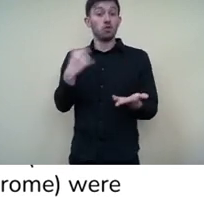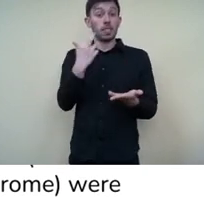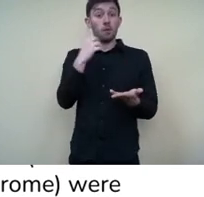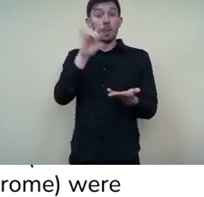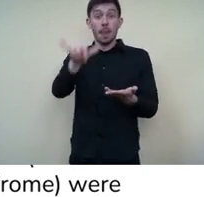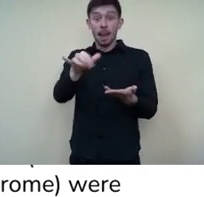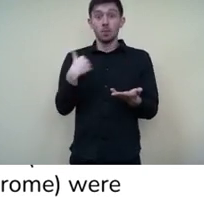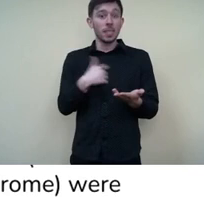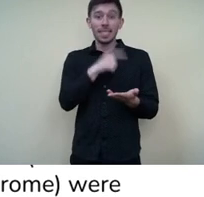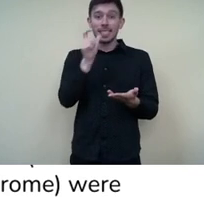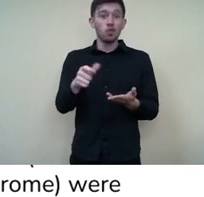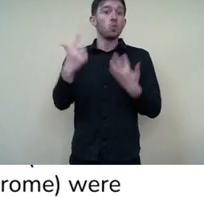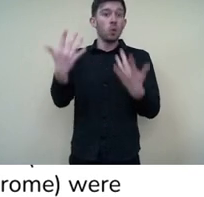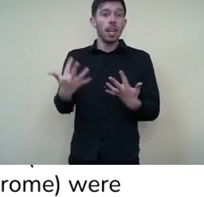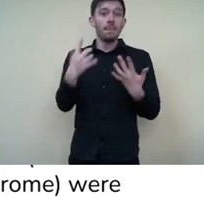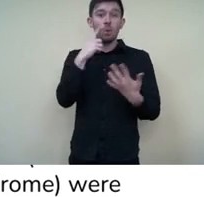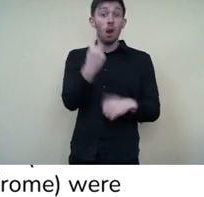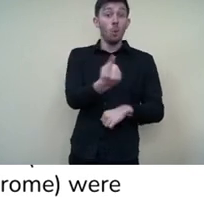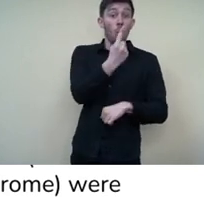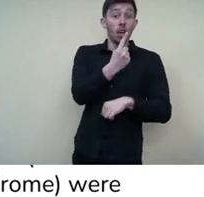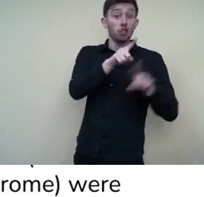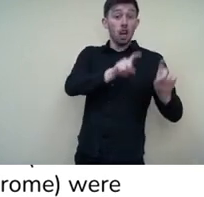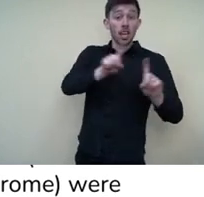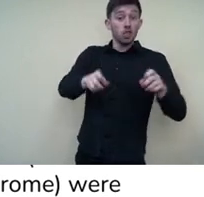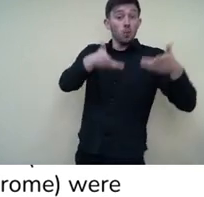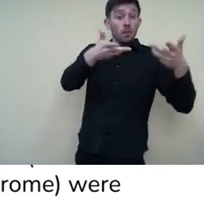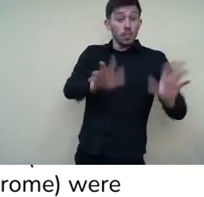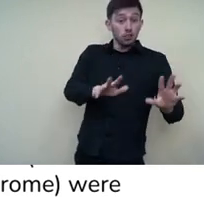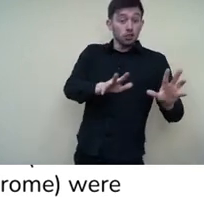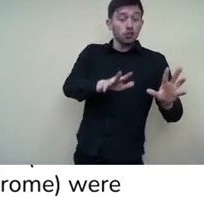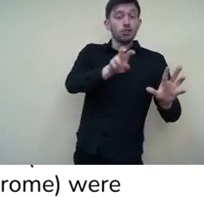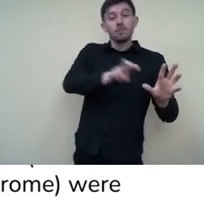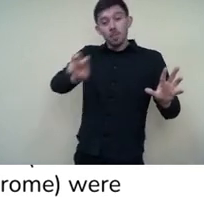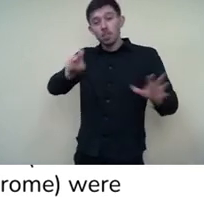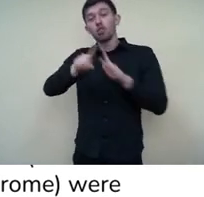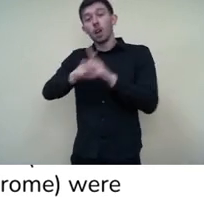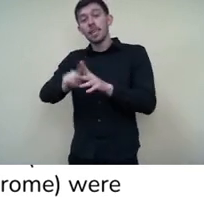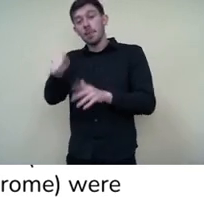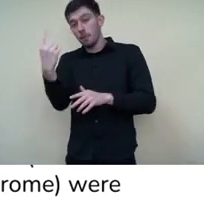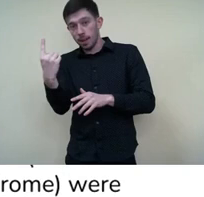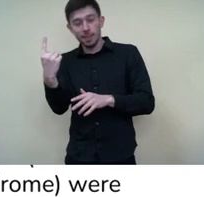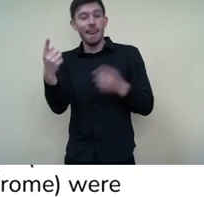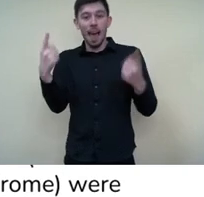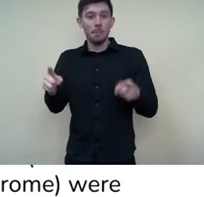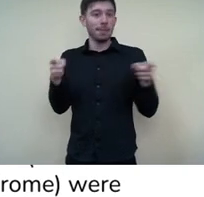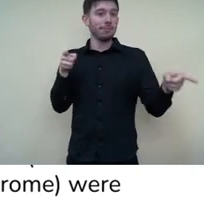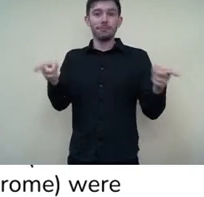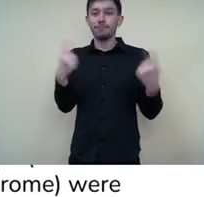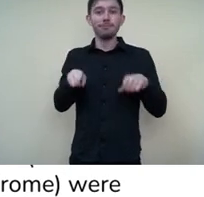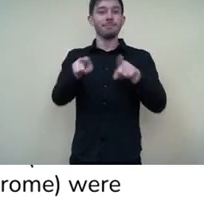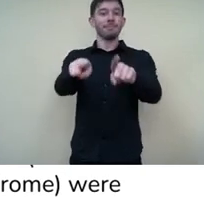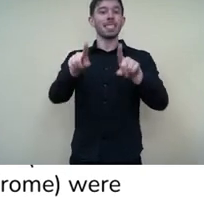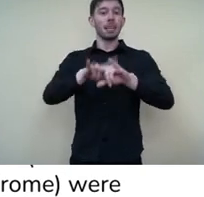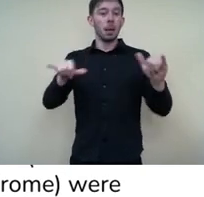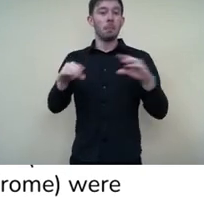have to wait for one trial to end to start another, like what has happened in the past. It was both of them at the same time in parallel, and thus is more